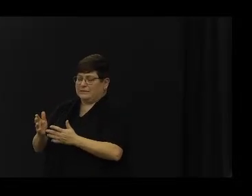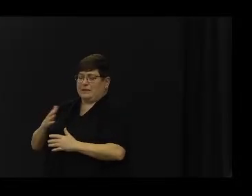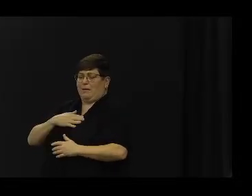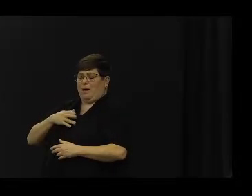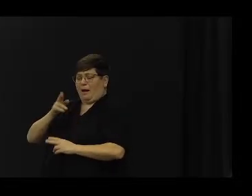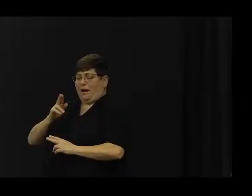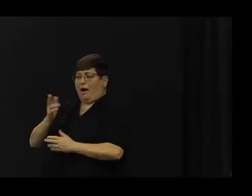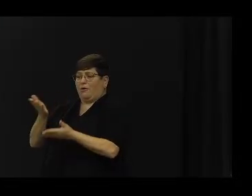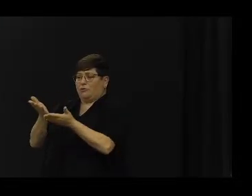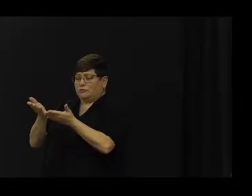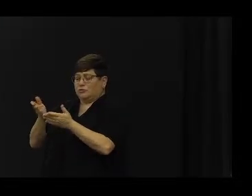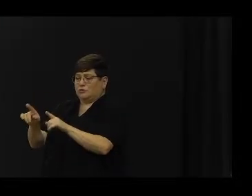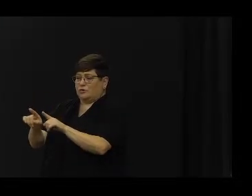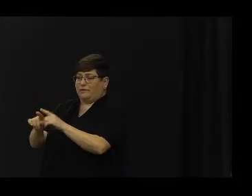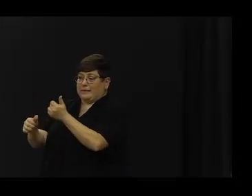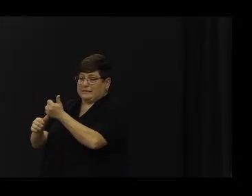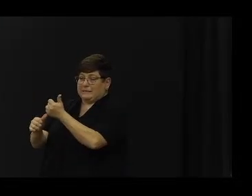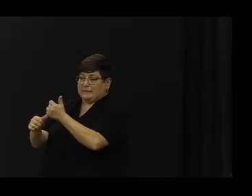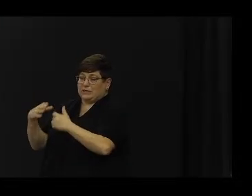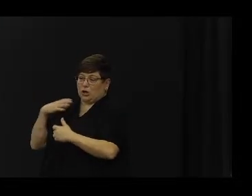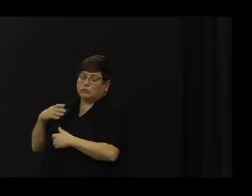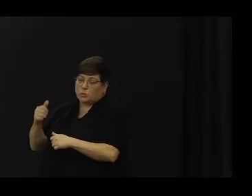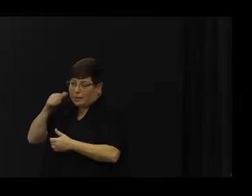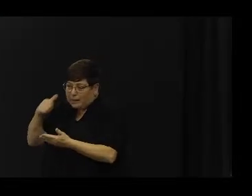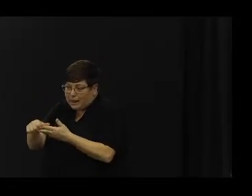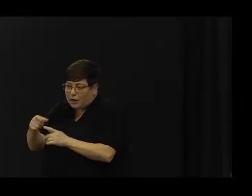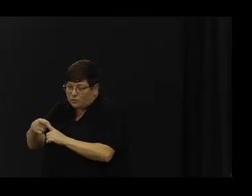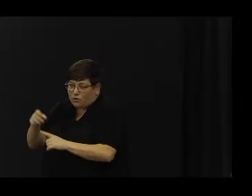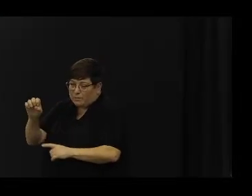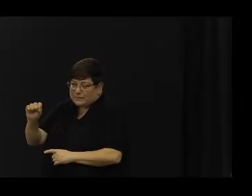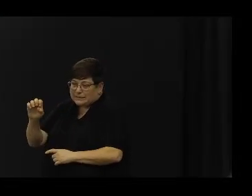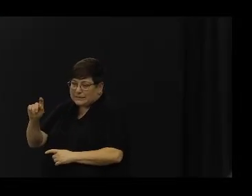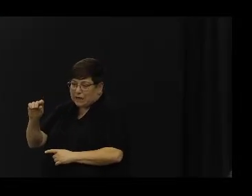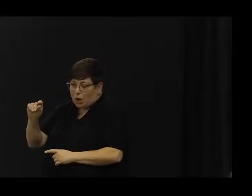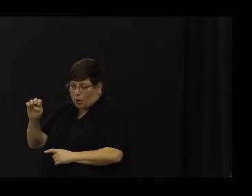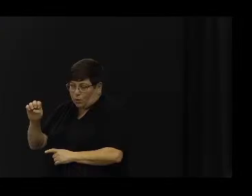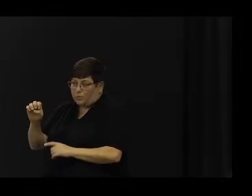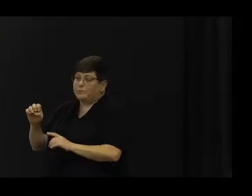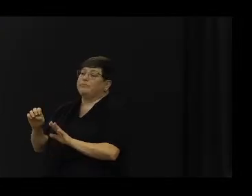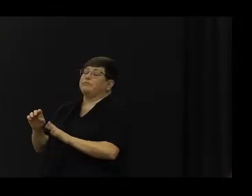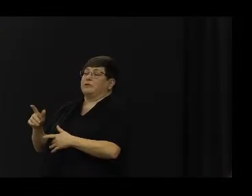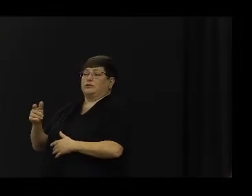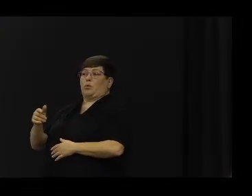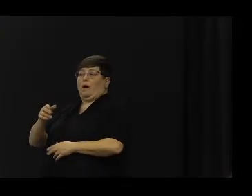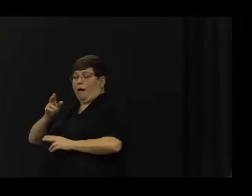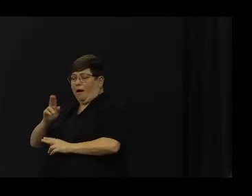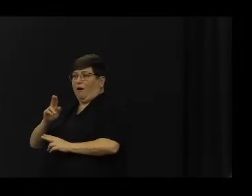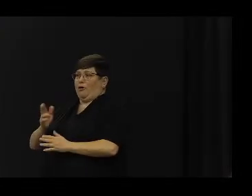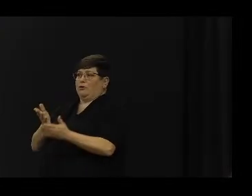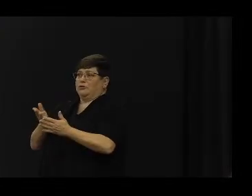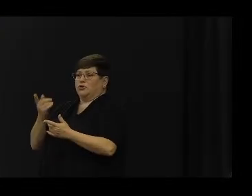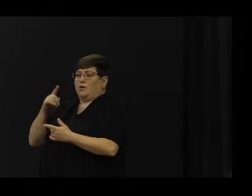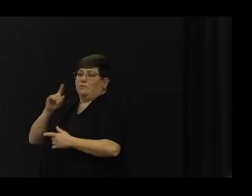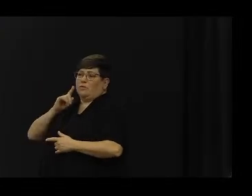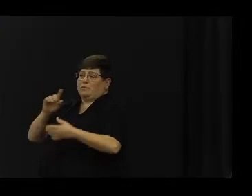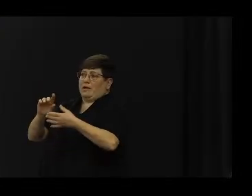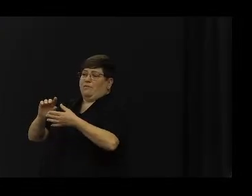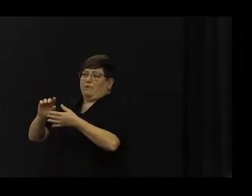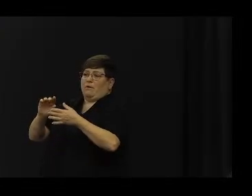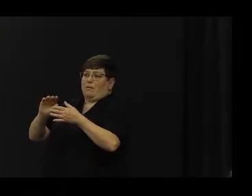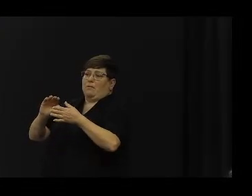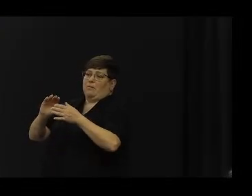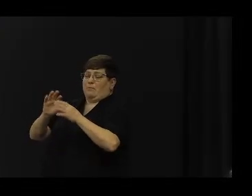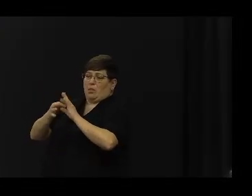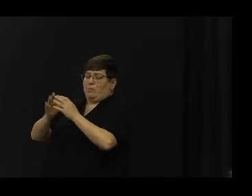serve as the assistant coach for the deaf basketball, and is to prepare in the